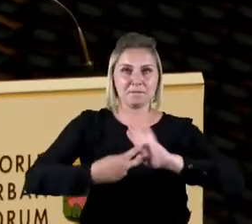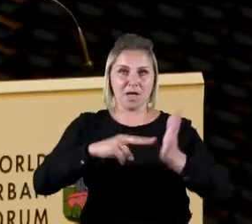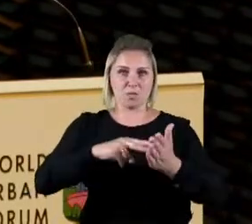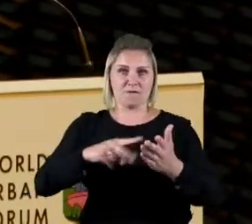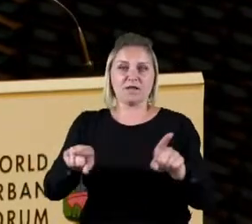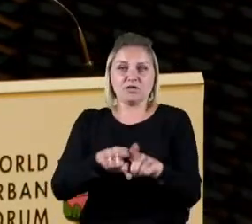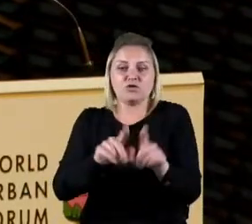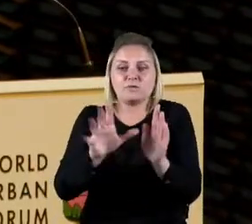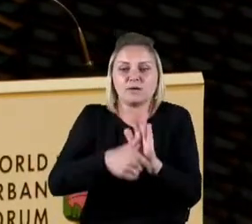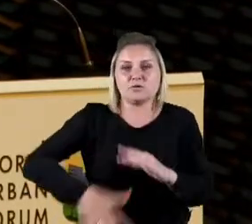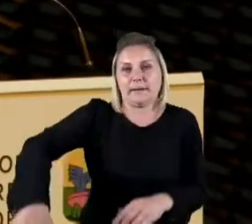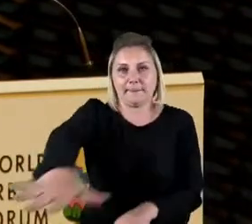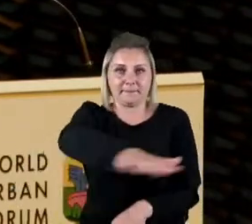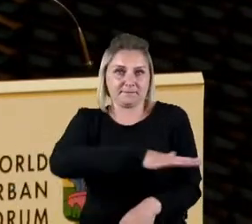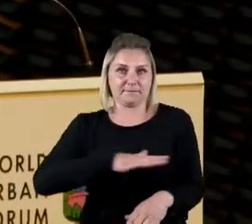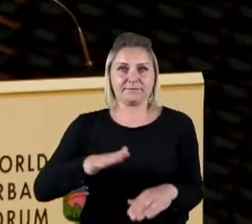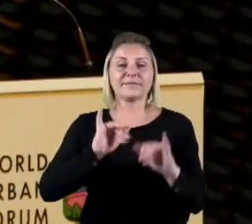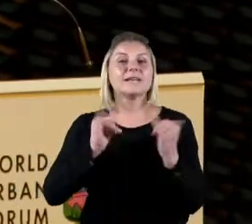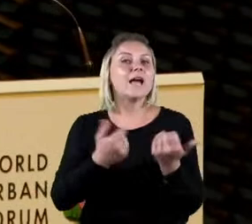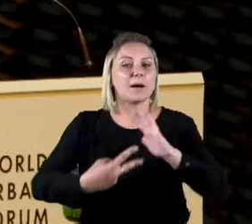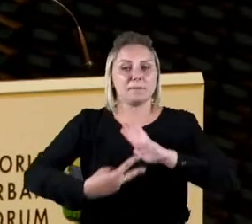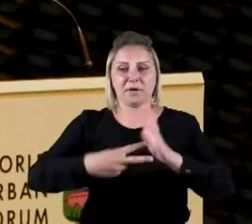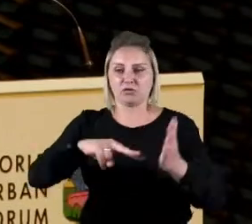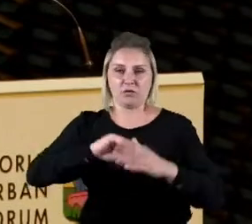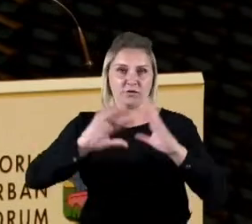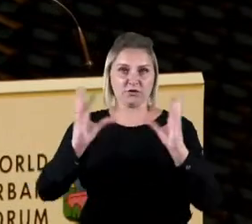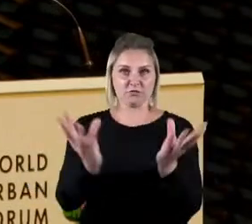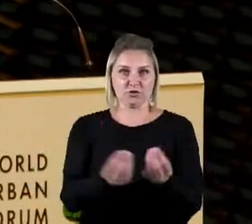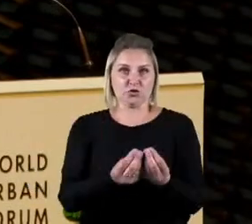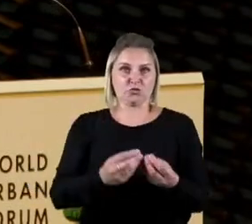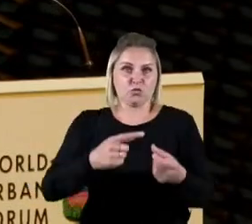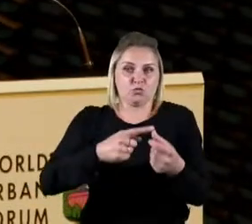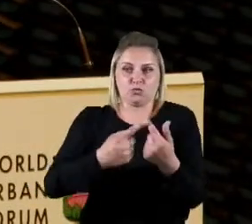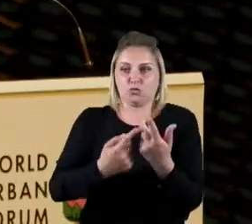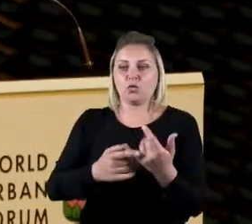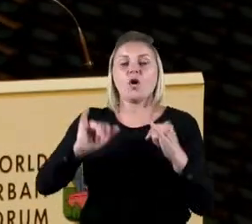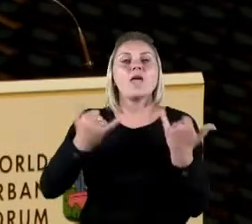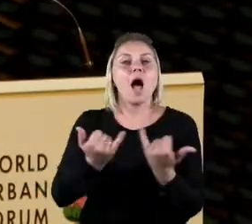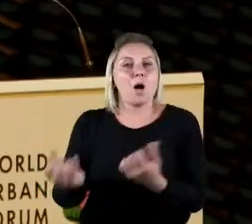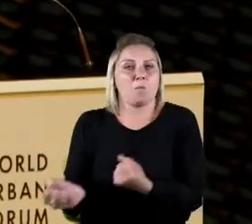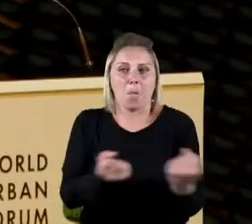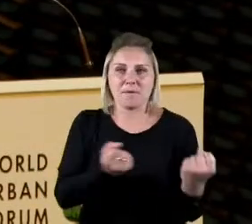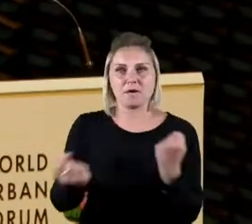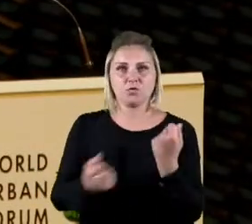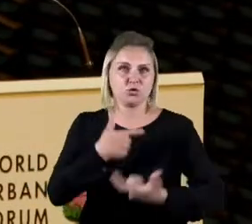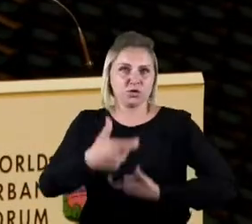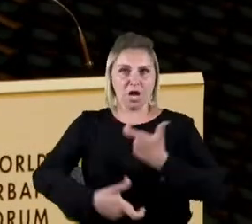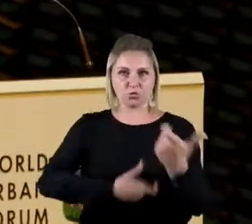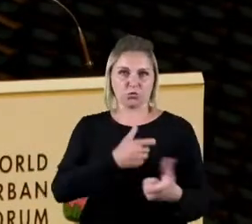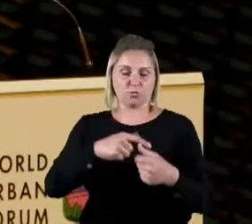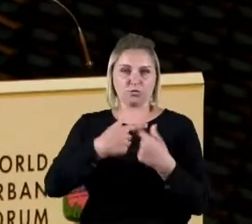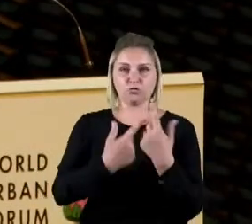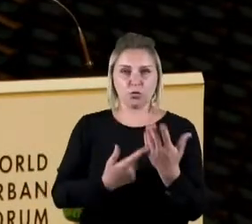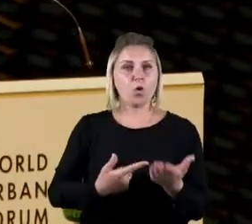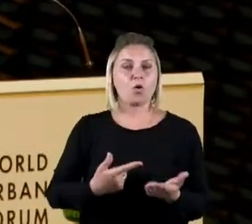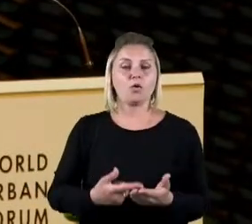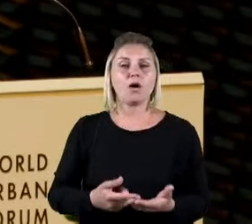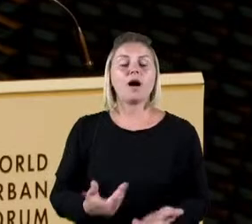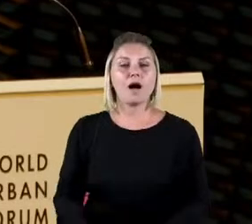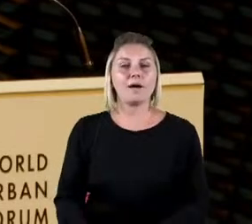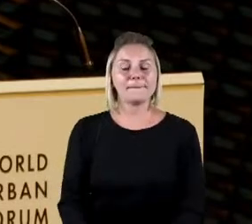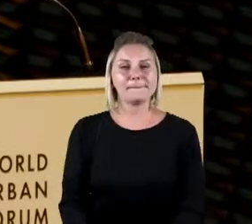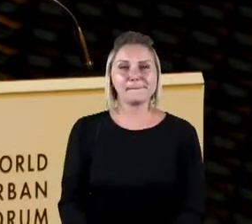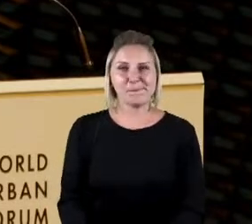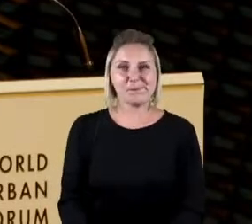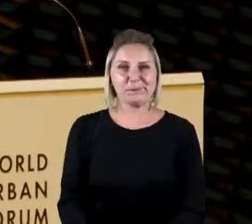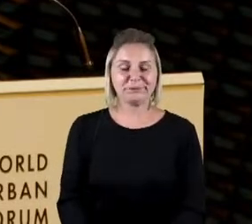infrastructure, how you plan the cities, how you also plan mobility, all the stresses into the city. But we've also seen